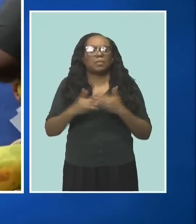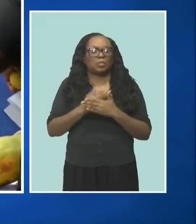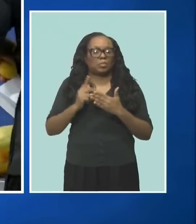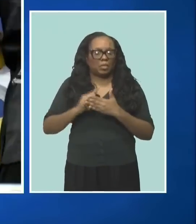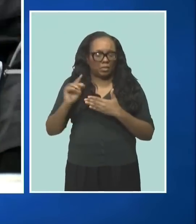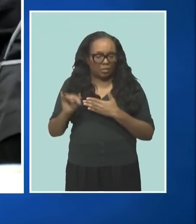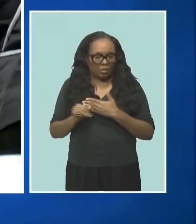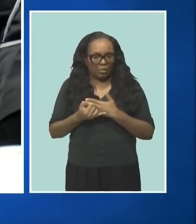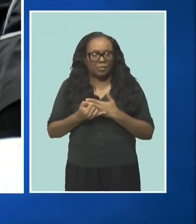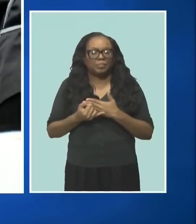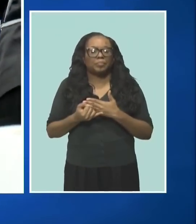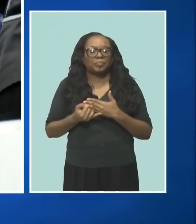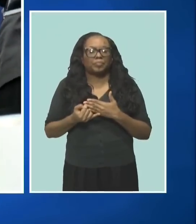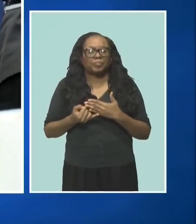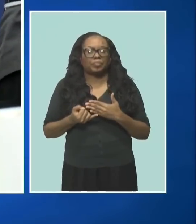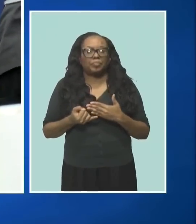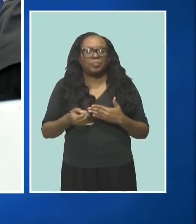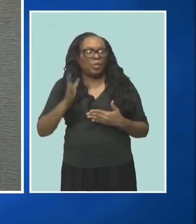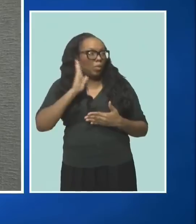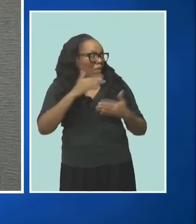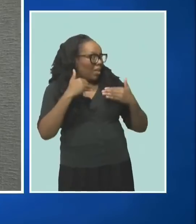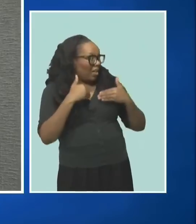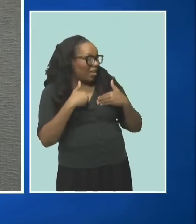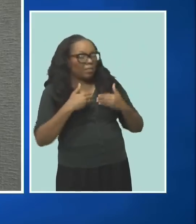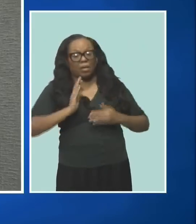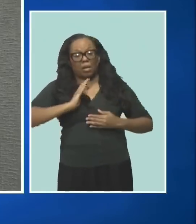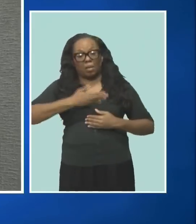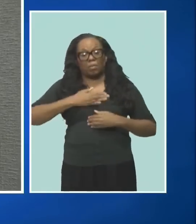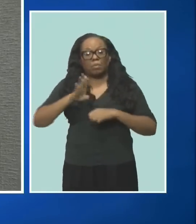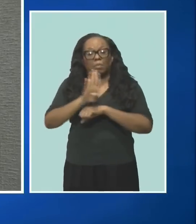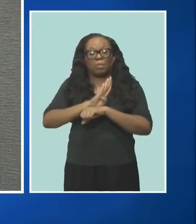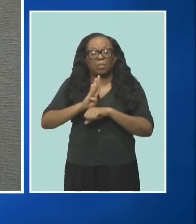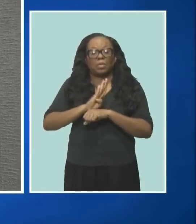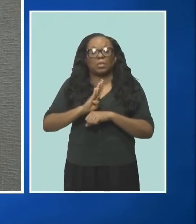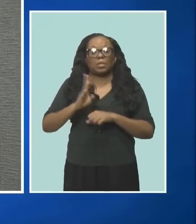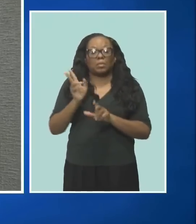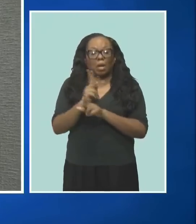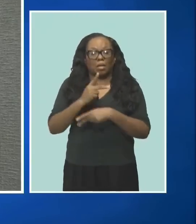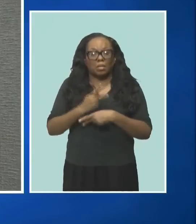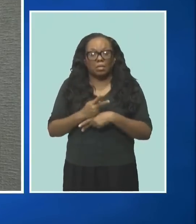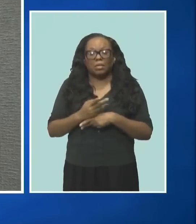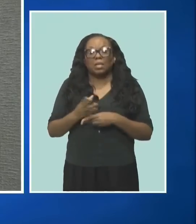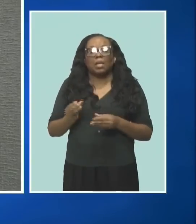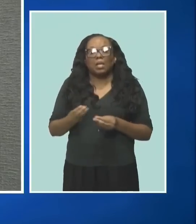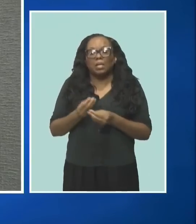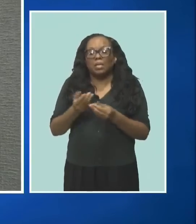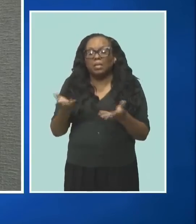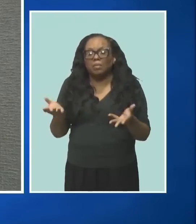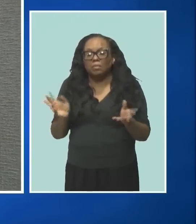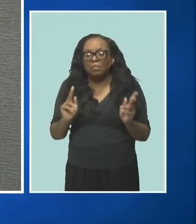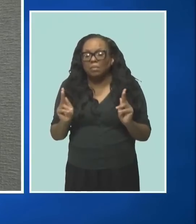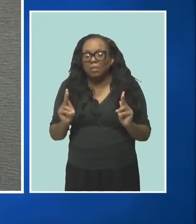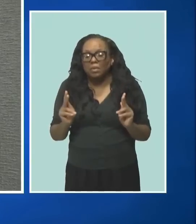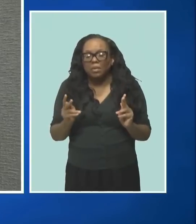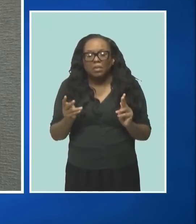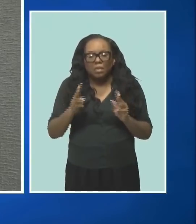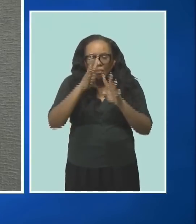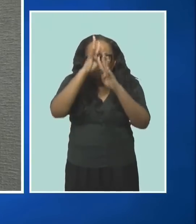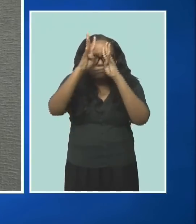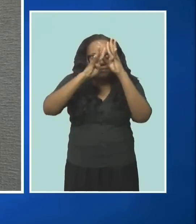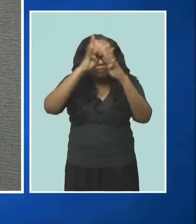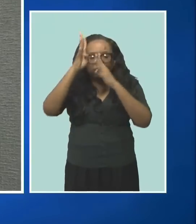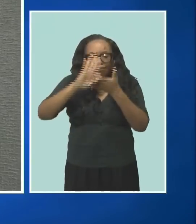where they're taking the local products and giving young artisans a chance to create an environment to create